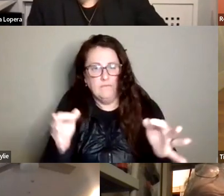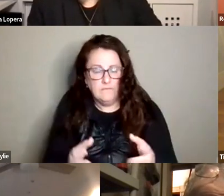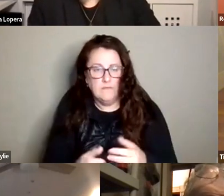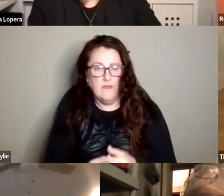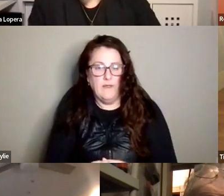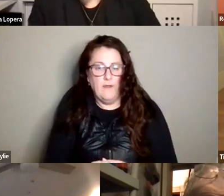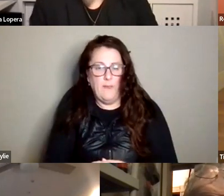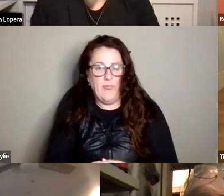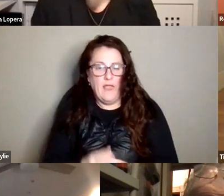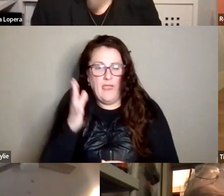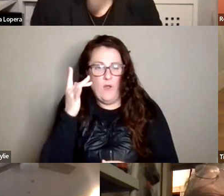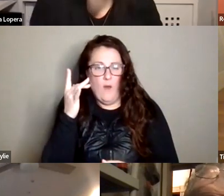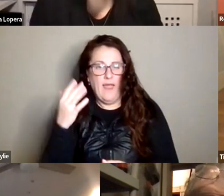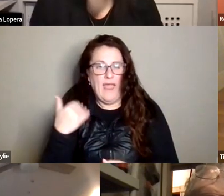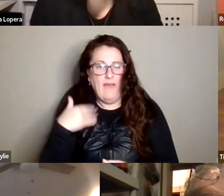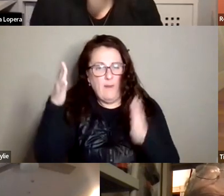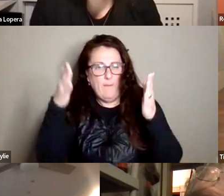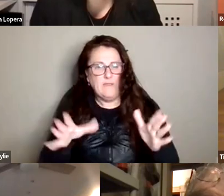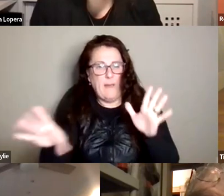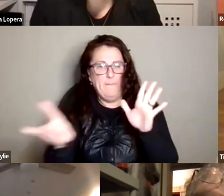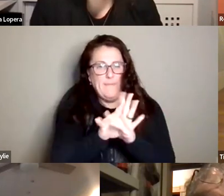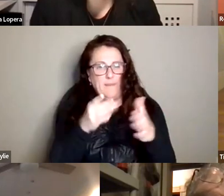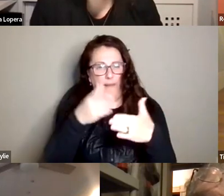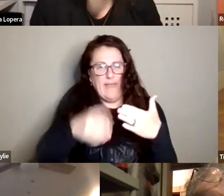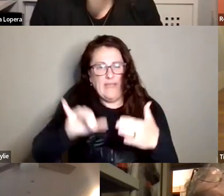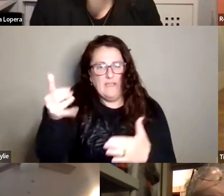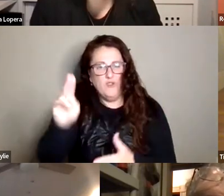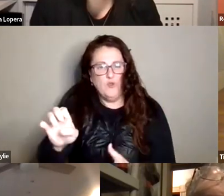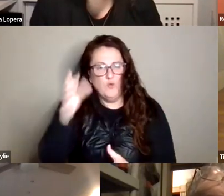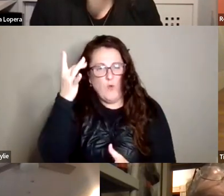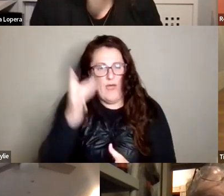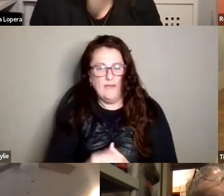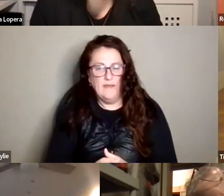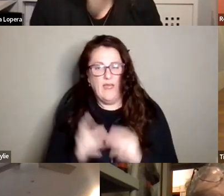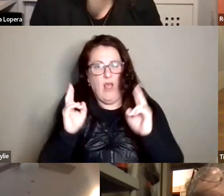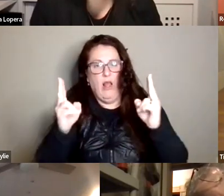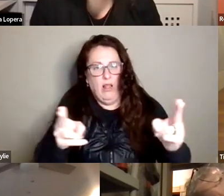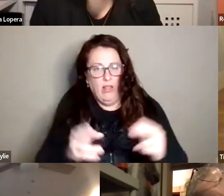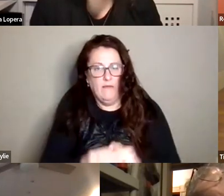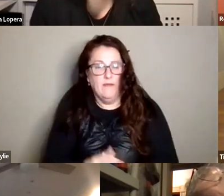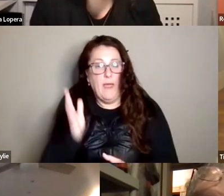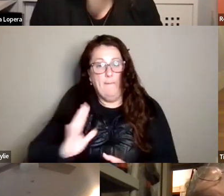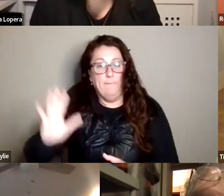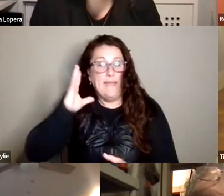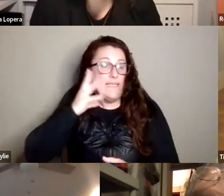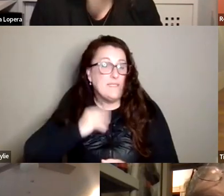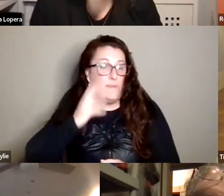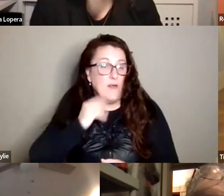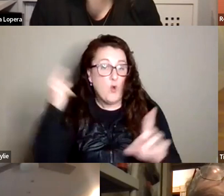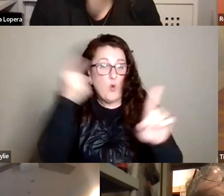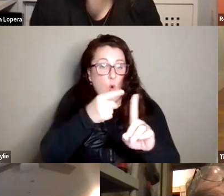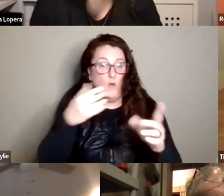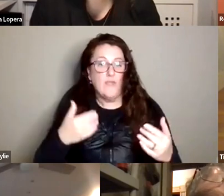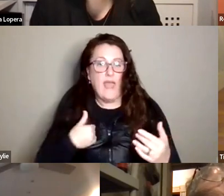have to have a candidate selected by the end of June? Based on past experiences, our goal should be to have